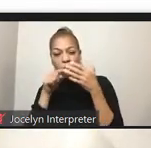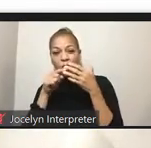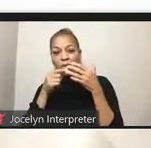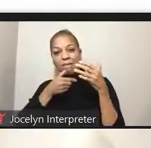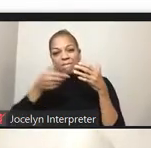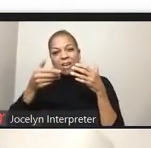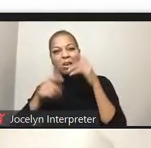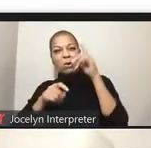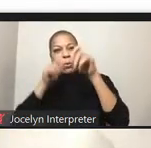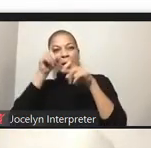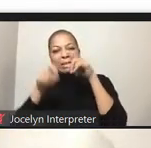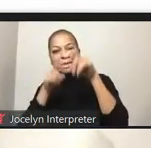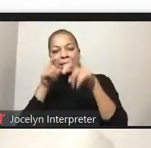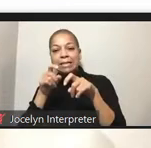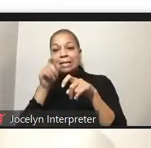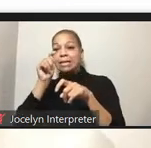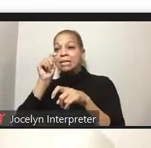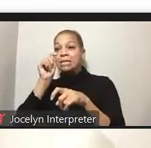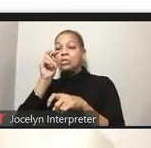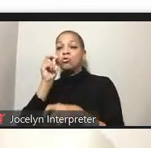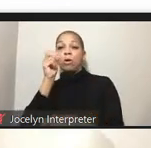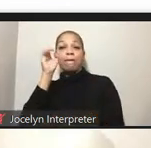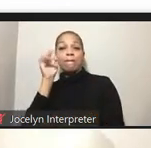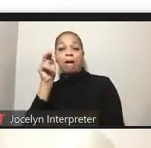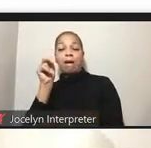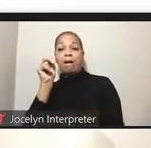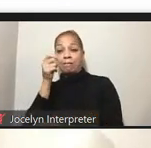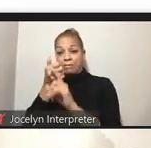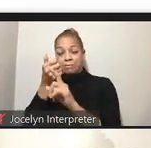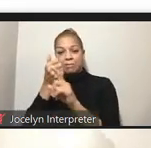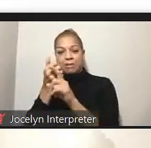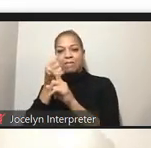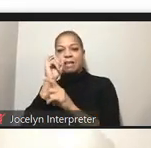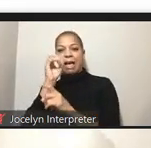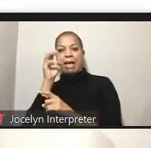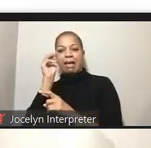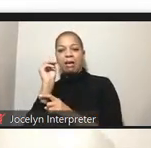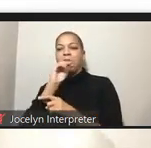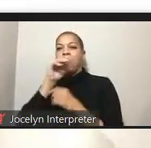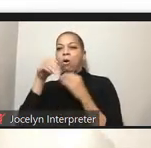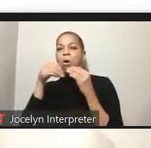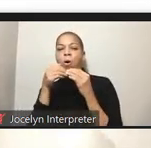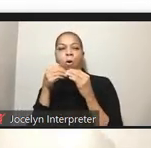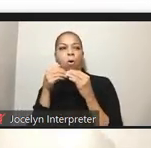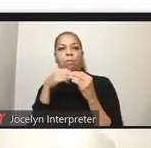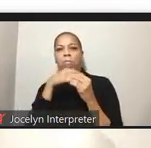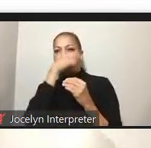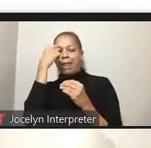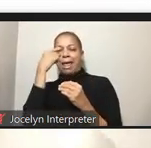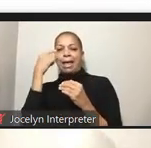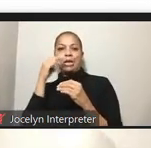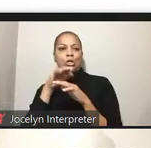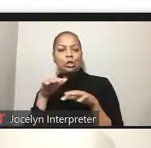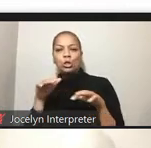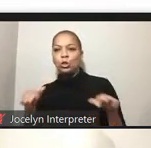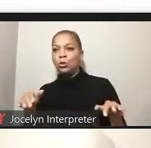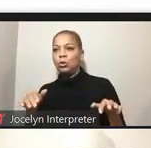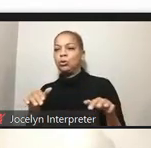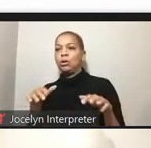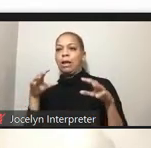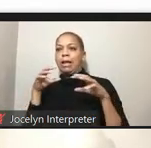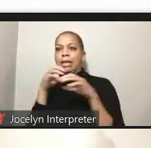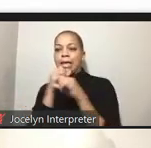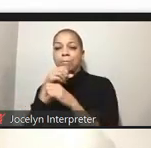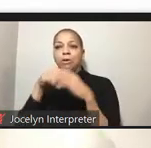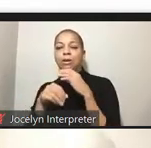icon. All of the deaths of young Black and Brown children are captured in one selfie that has been circulated, remixed,